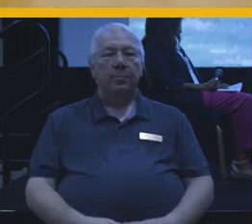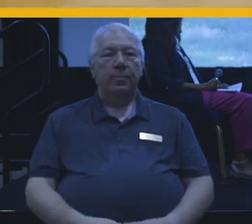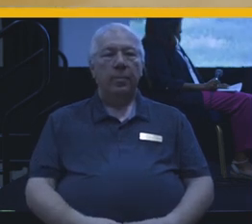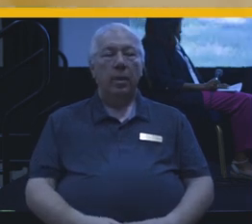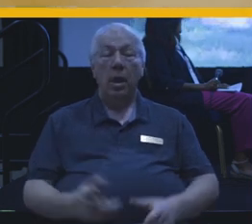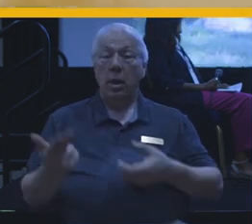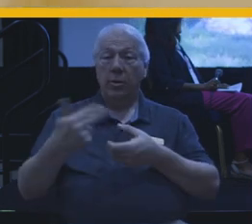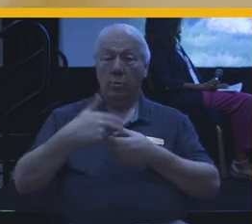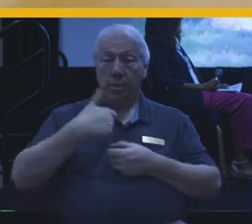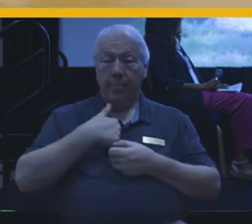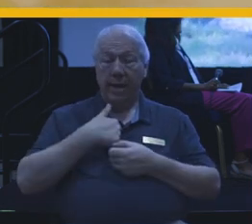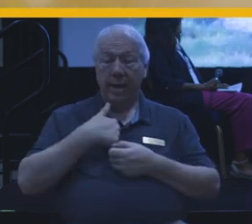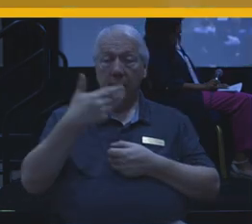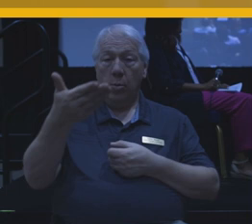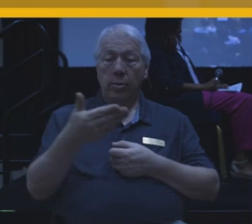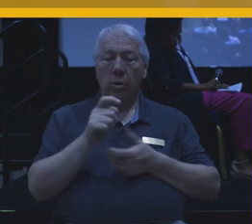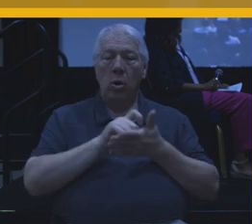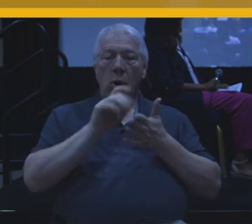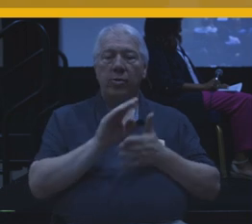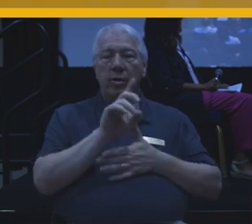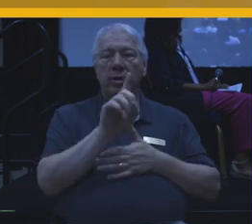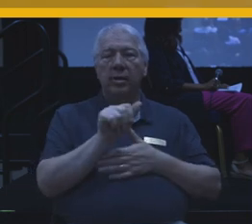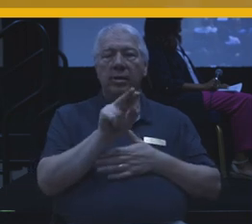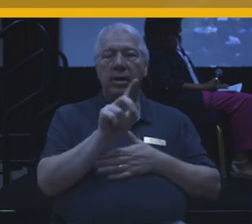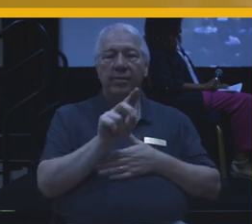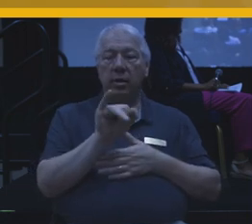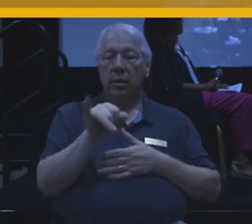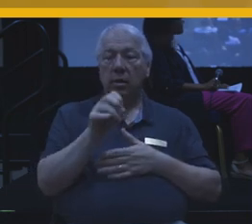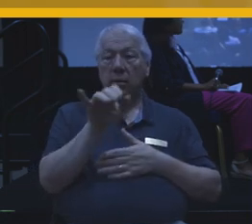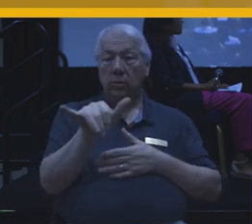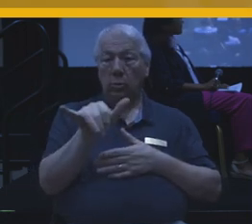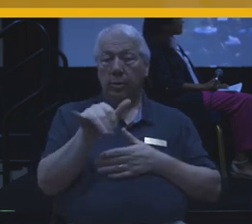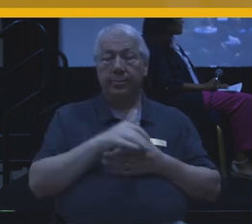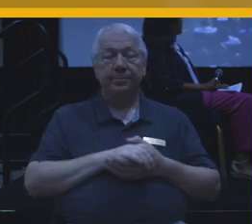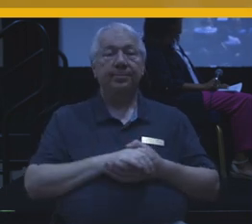Hey. Join me in giving a welcome to author David Joy.